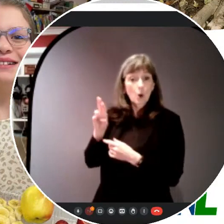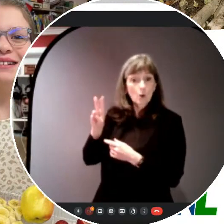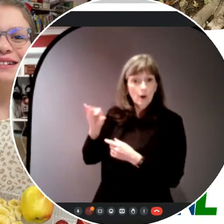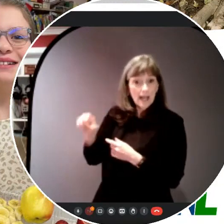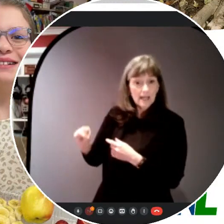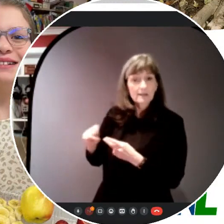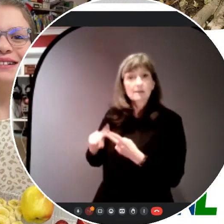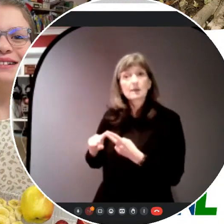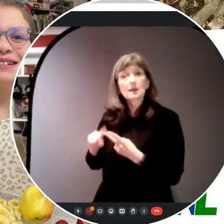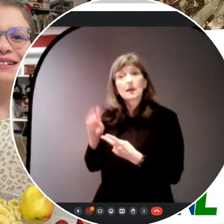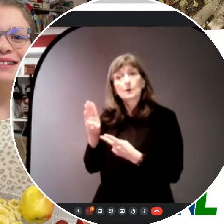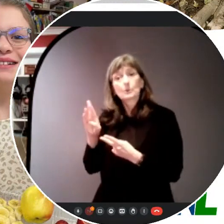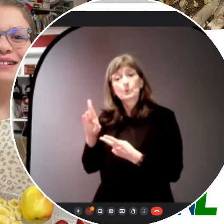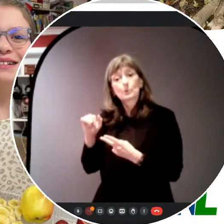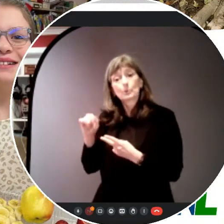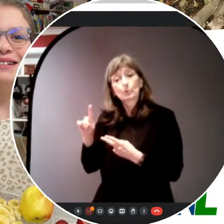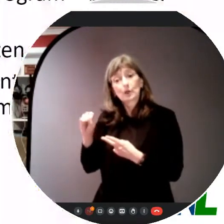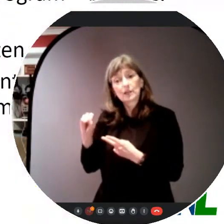Gap.